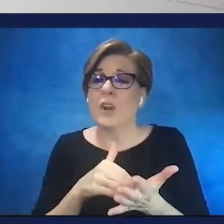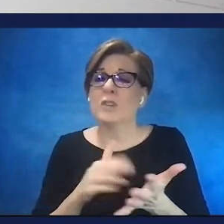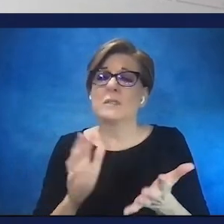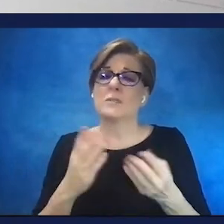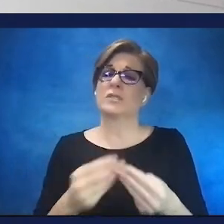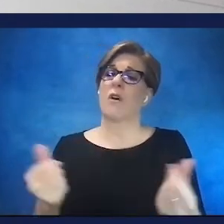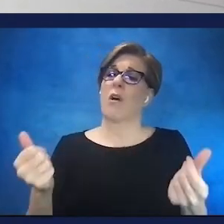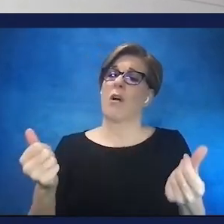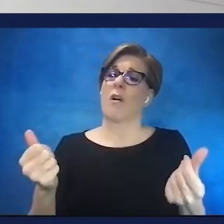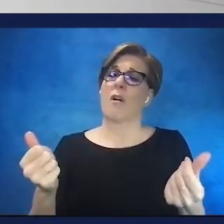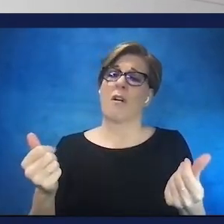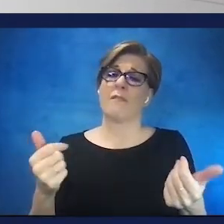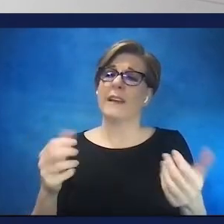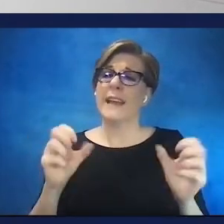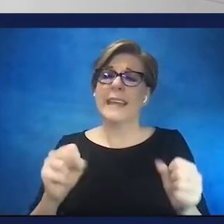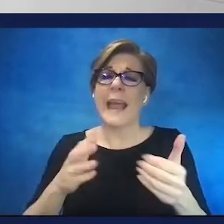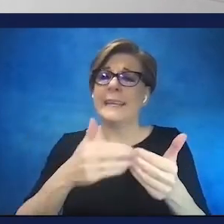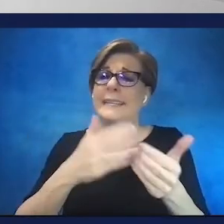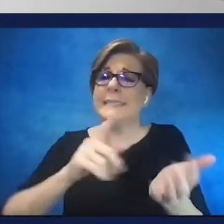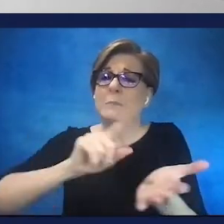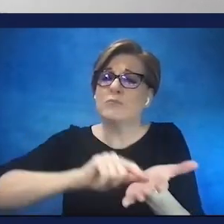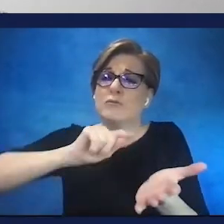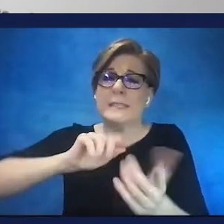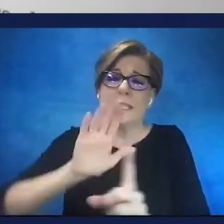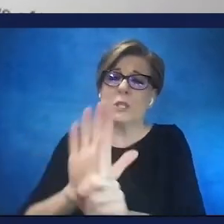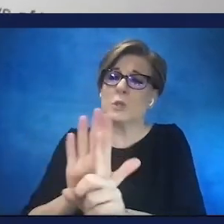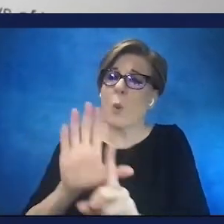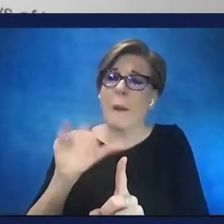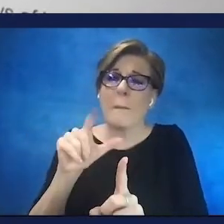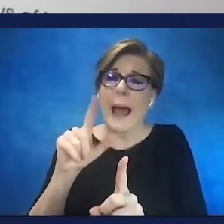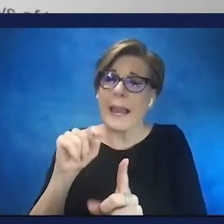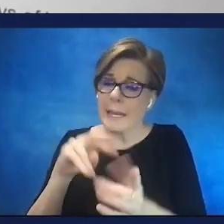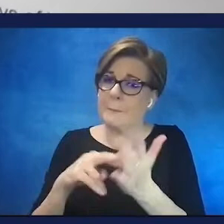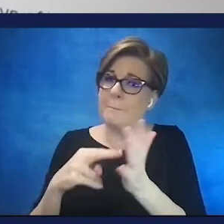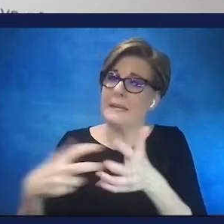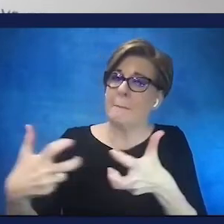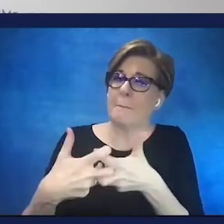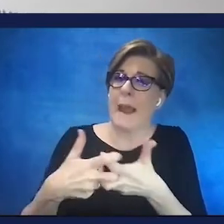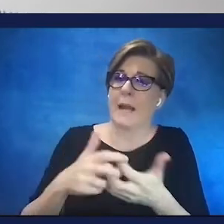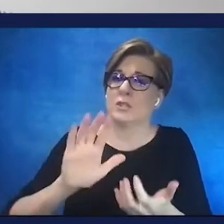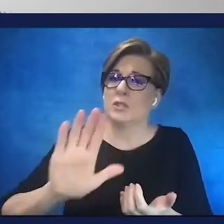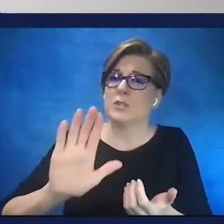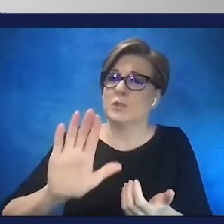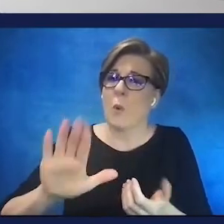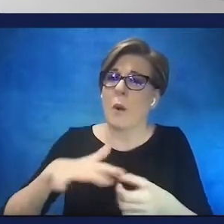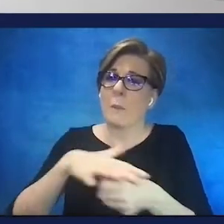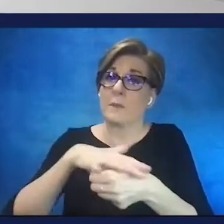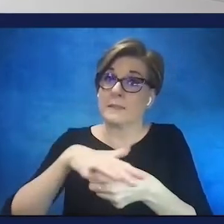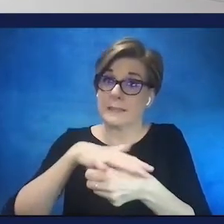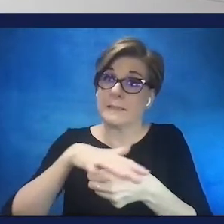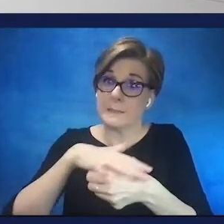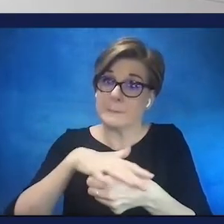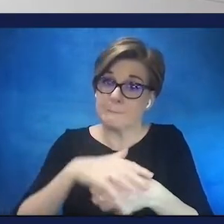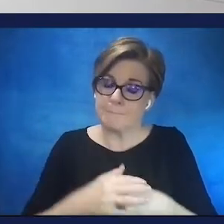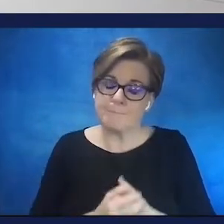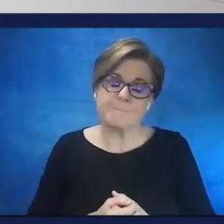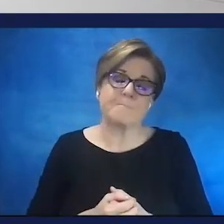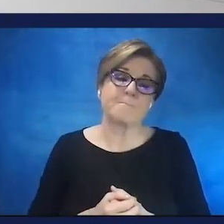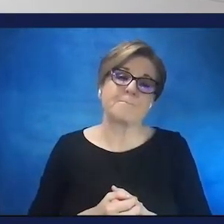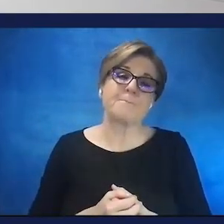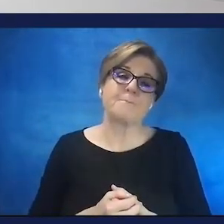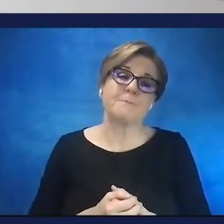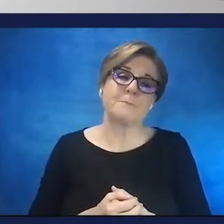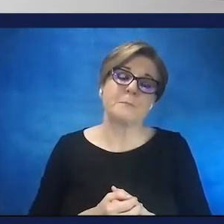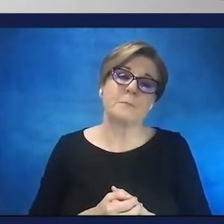research related to whether that provisional ballot should count or not, because we're able to give that ballot, those voters, the